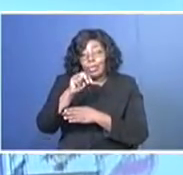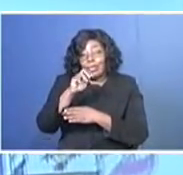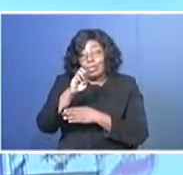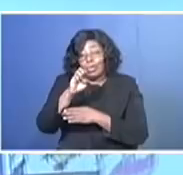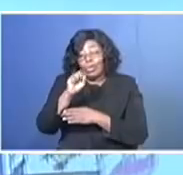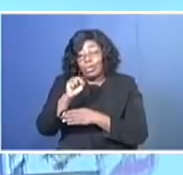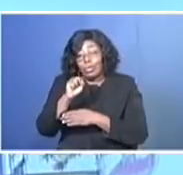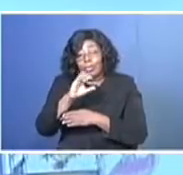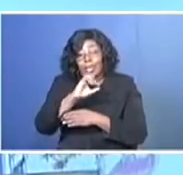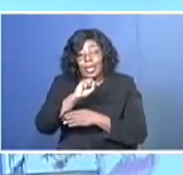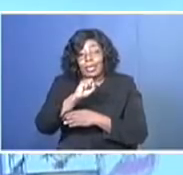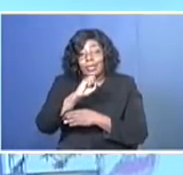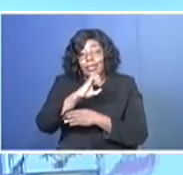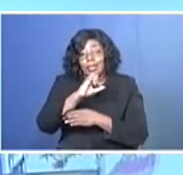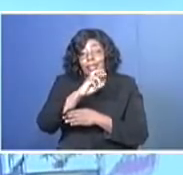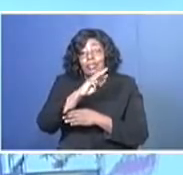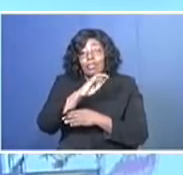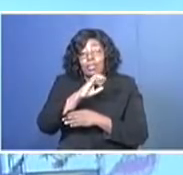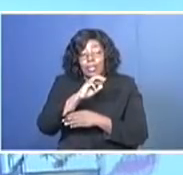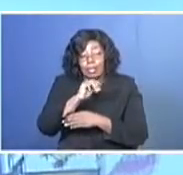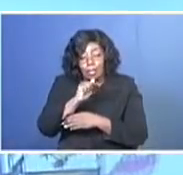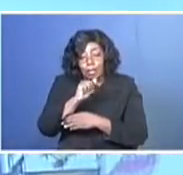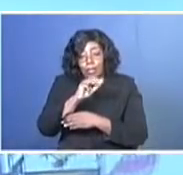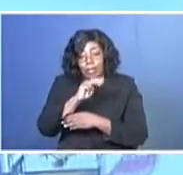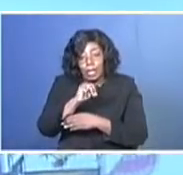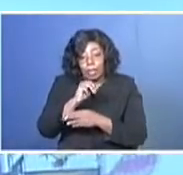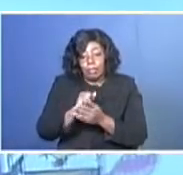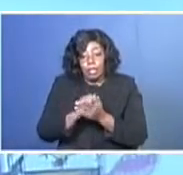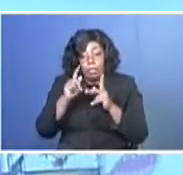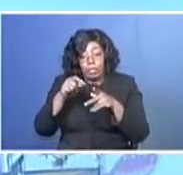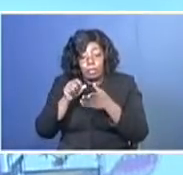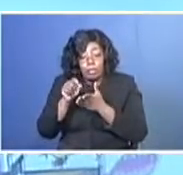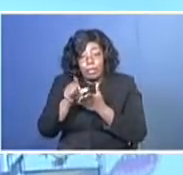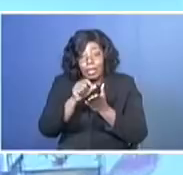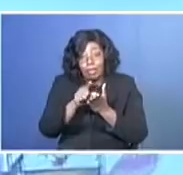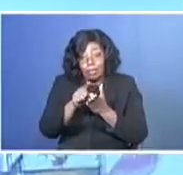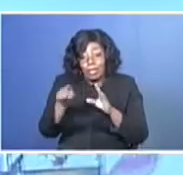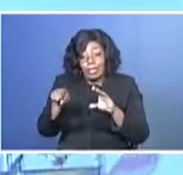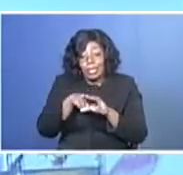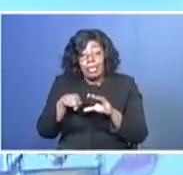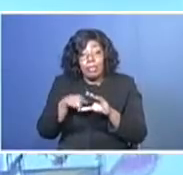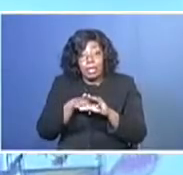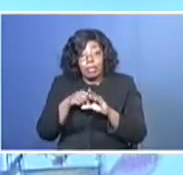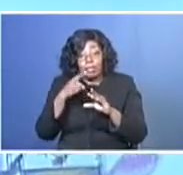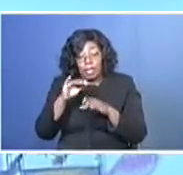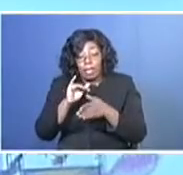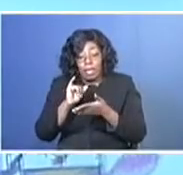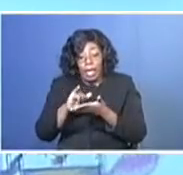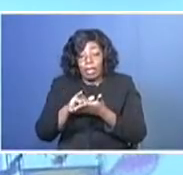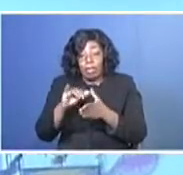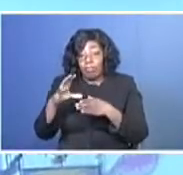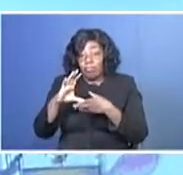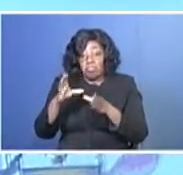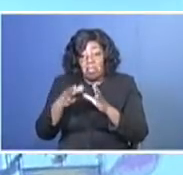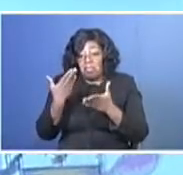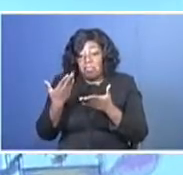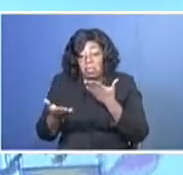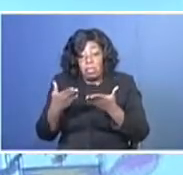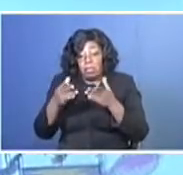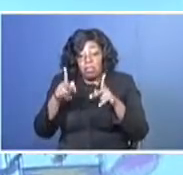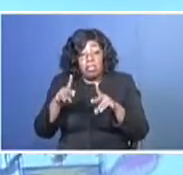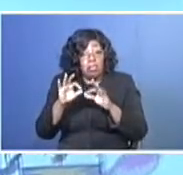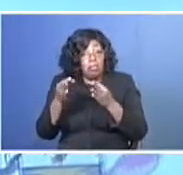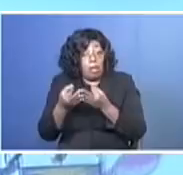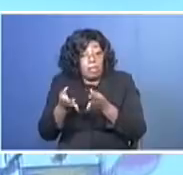to authorities, here's how it works. The suspects send emails claiming to be an acquaintance, colleague, or even family member and ask